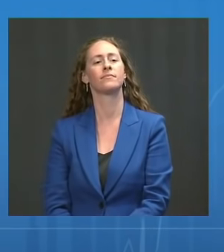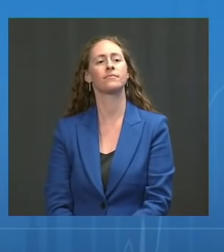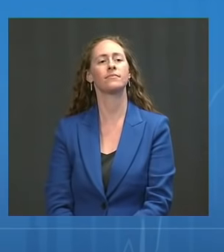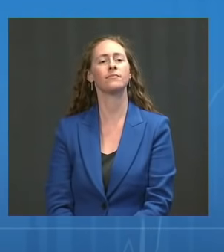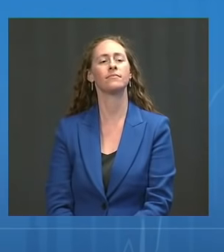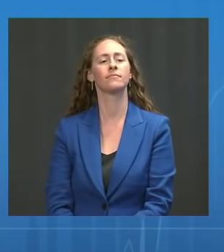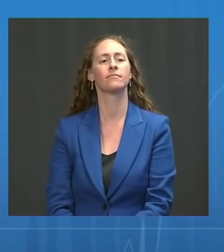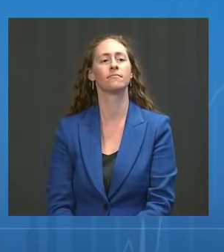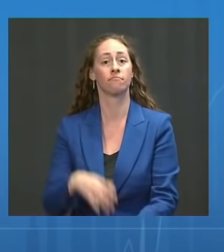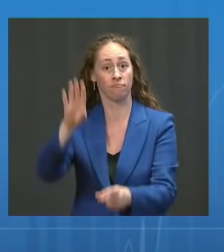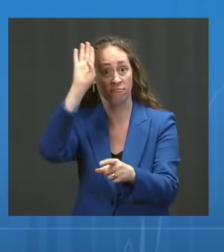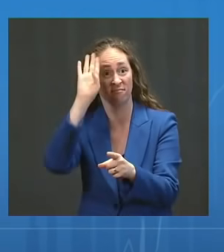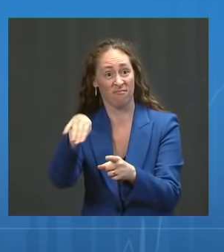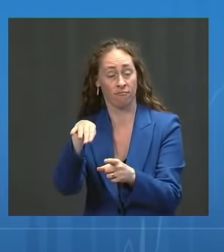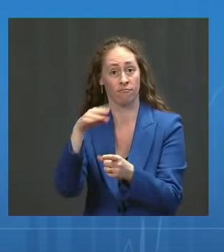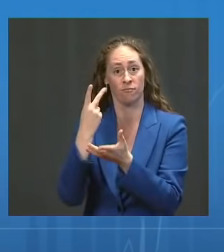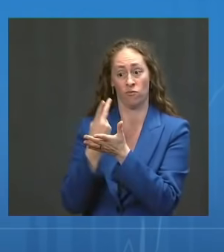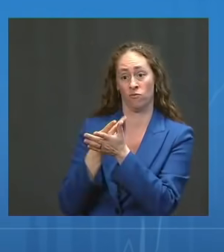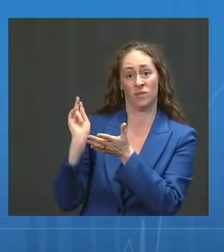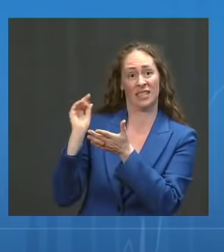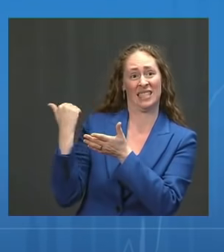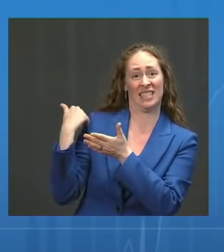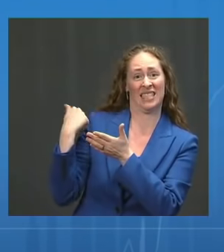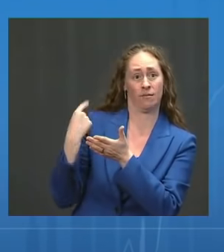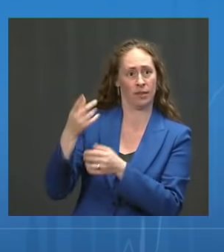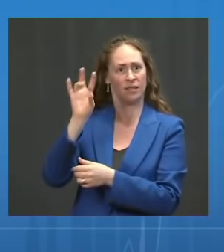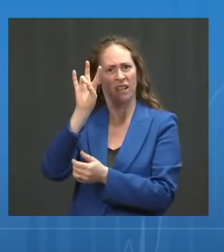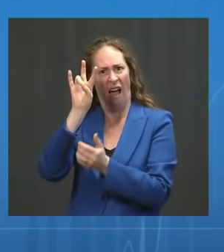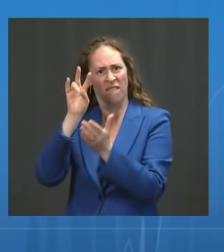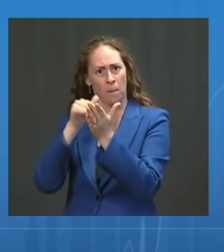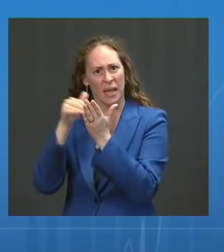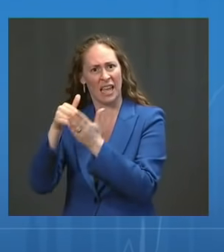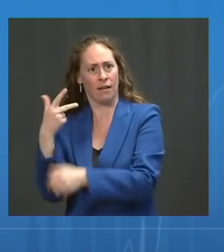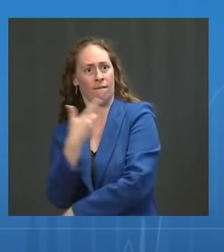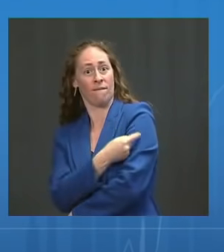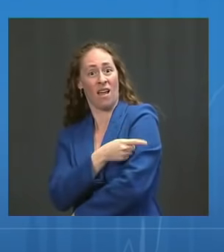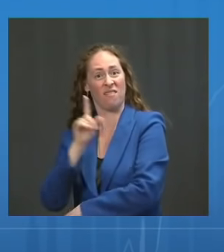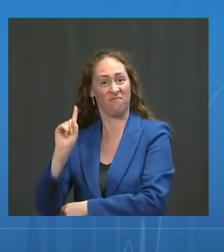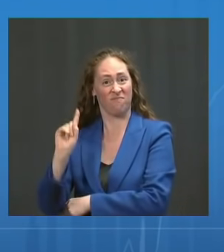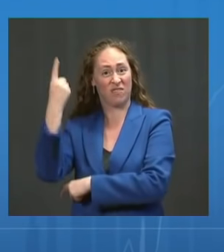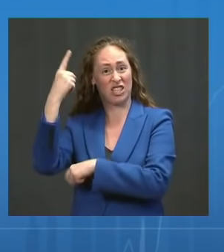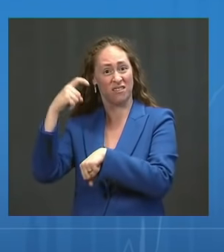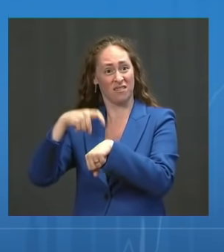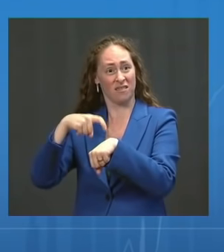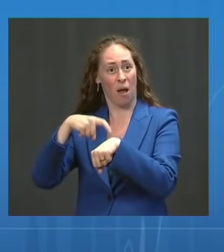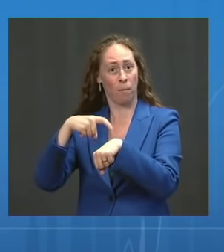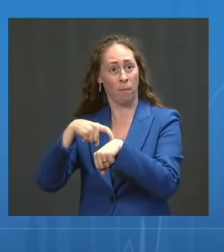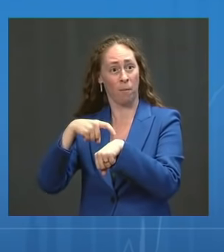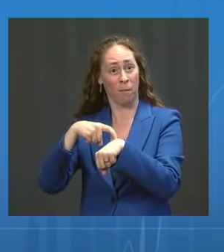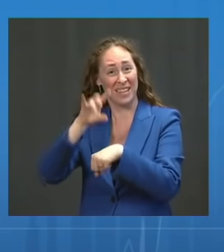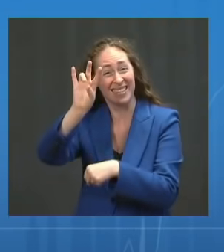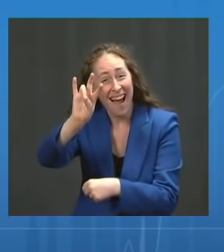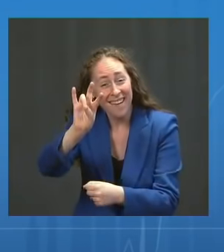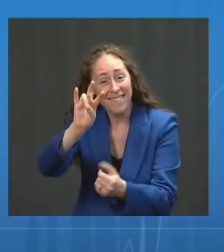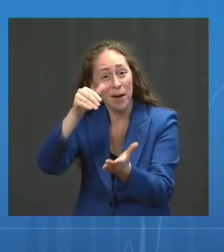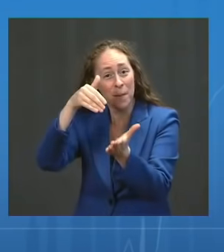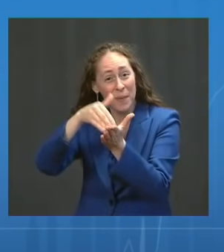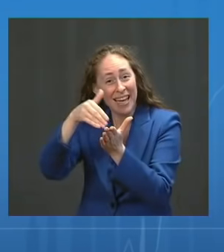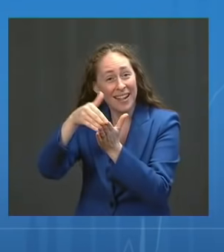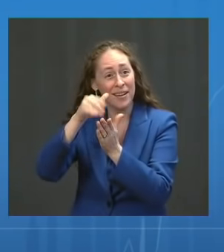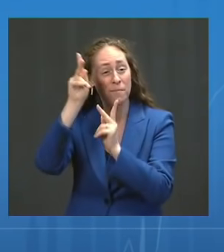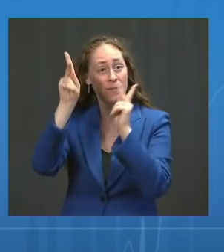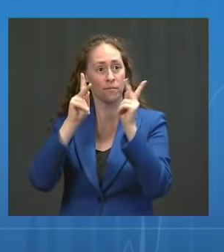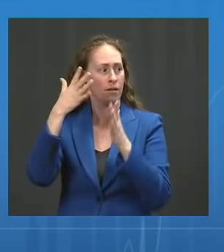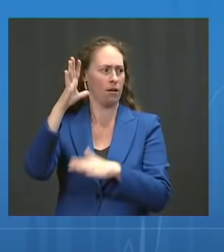have rolled up their sleeves and gotten their first shot. 7 million, that's the highest 2-week